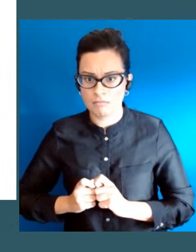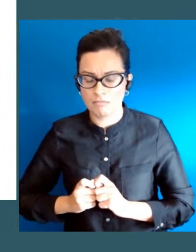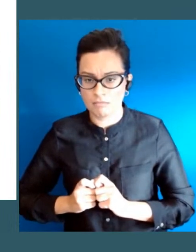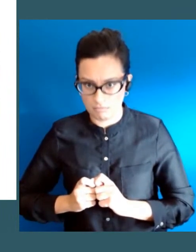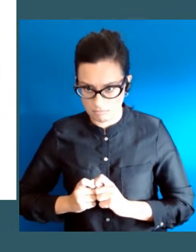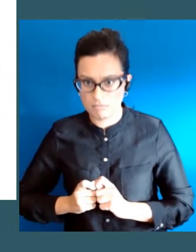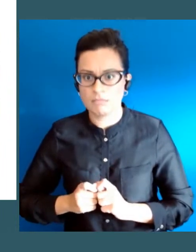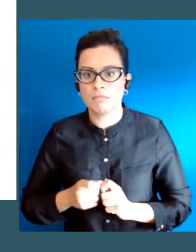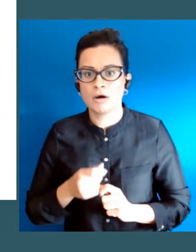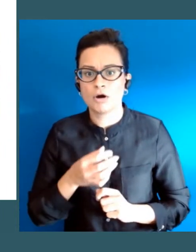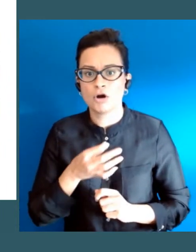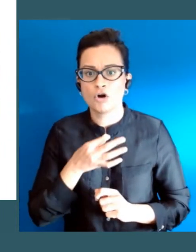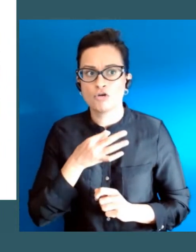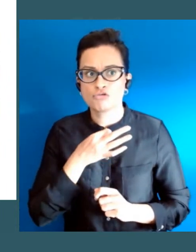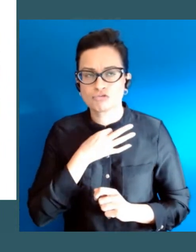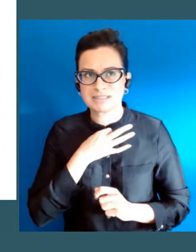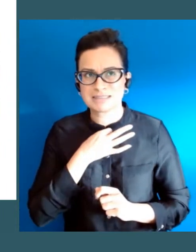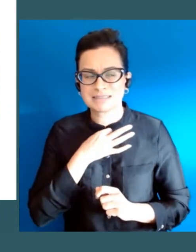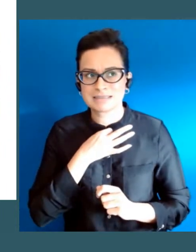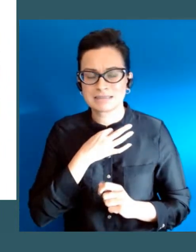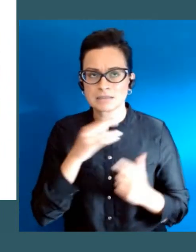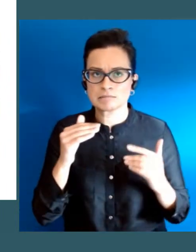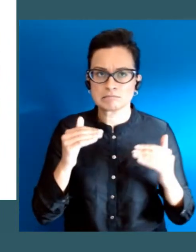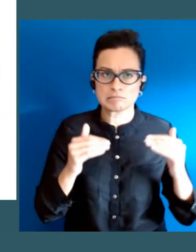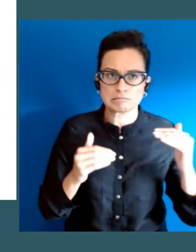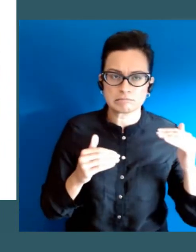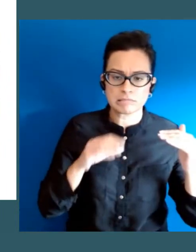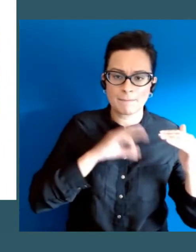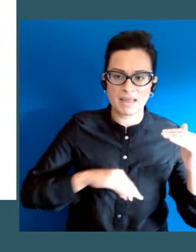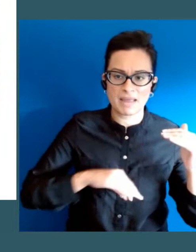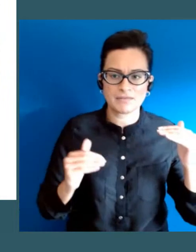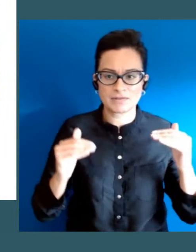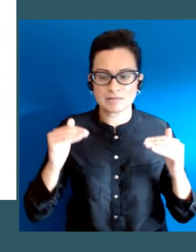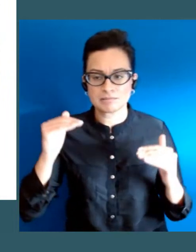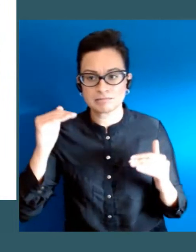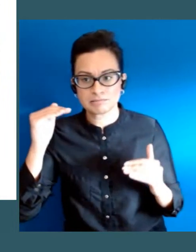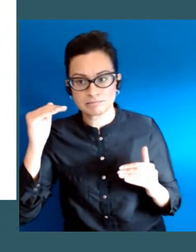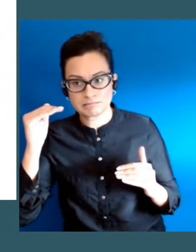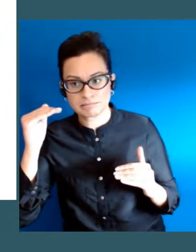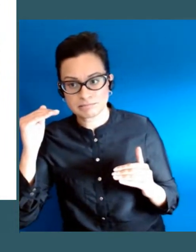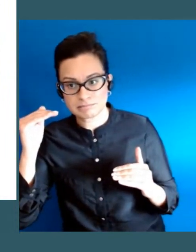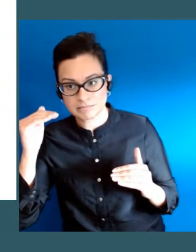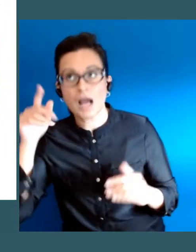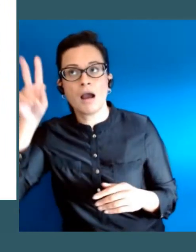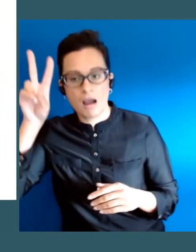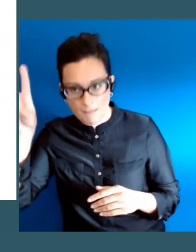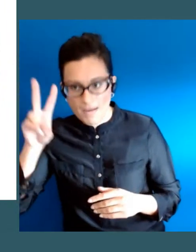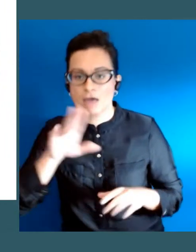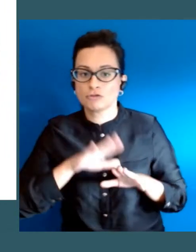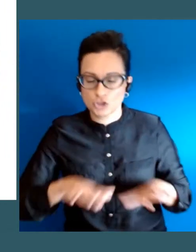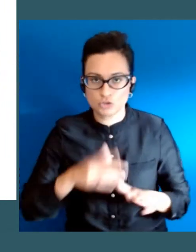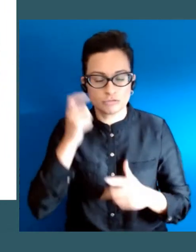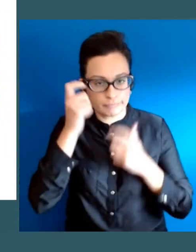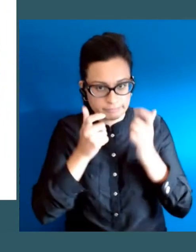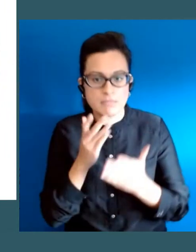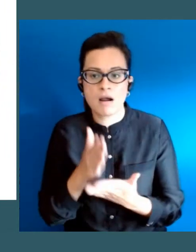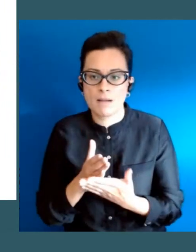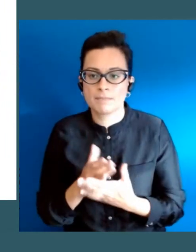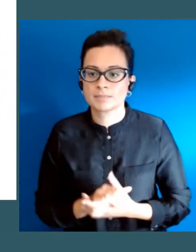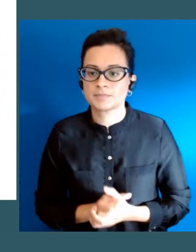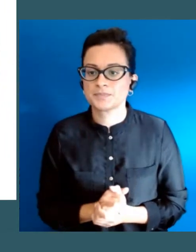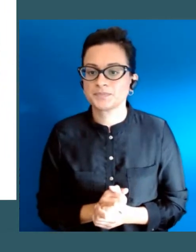versus benefit is something for the parents and the children to consider. You still have to